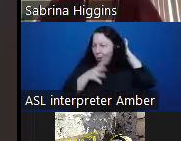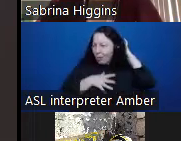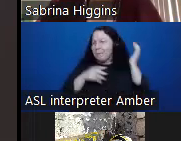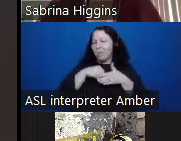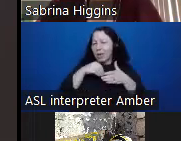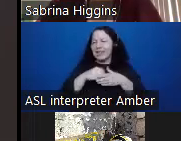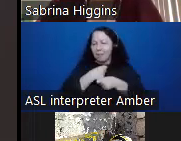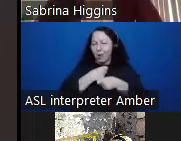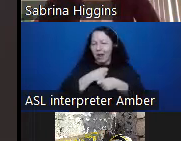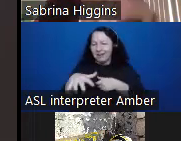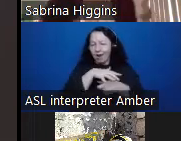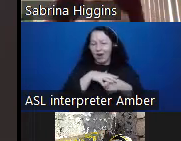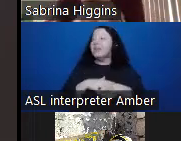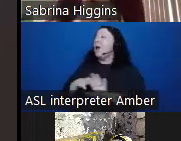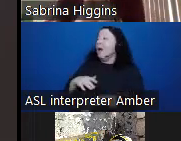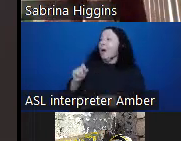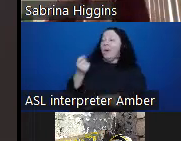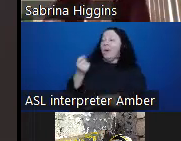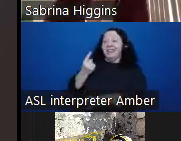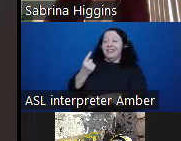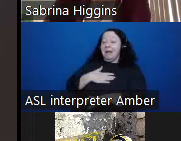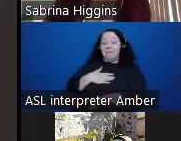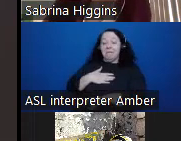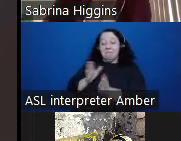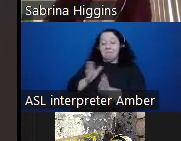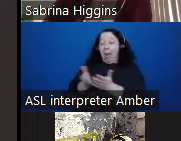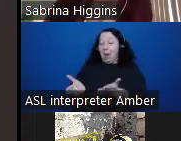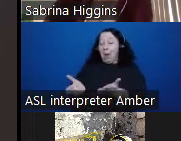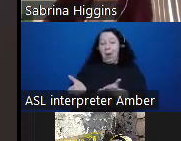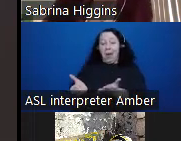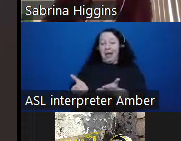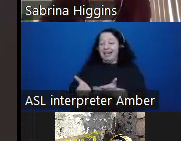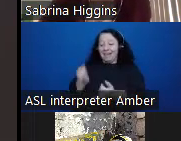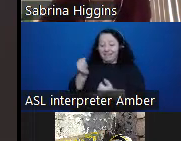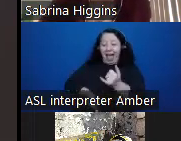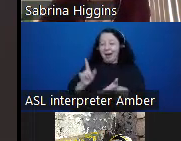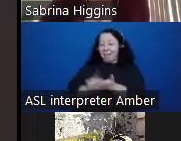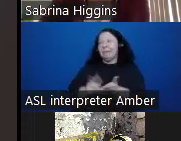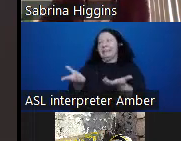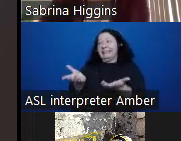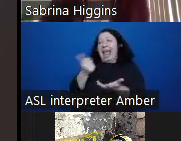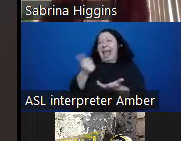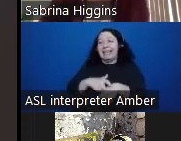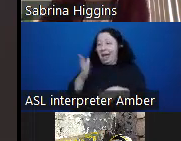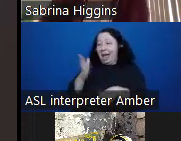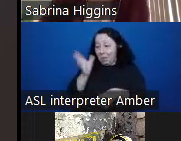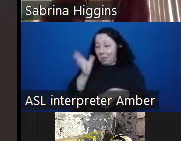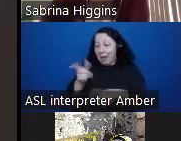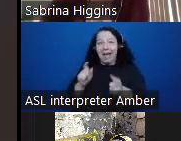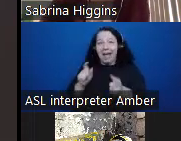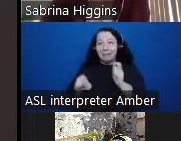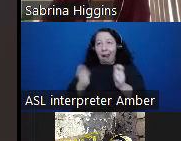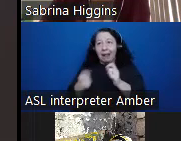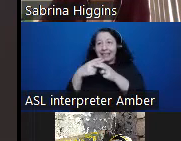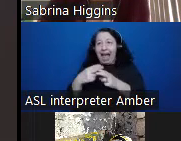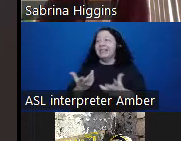chair, any day now, and I keep tweaking the title. My husband's insistent on crafting Imperium, but I keep telling him I'm pretty sure there's a